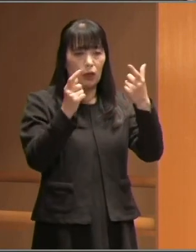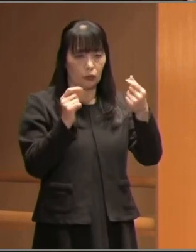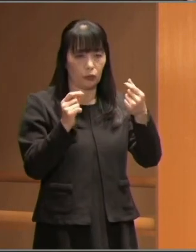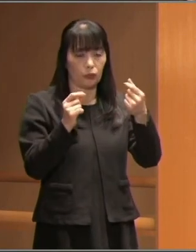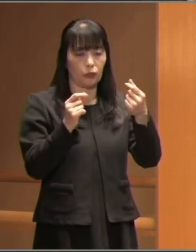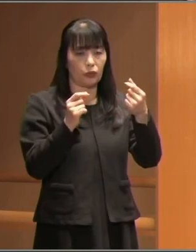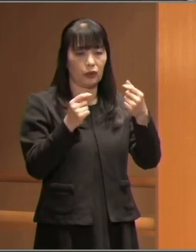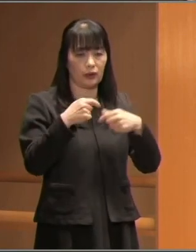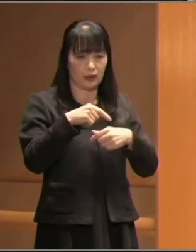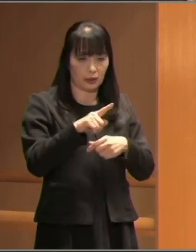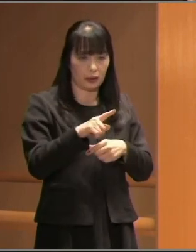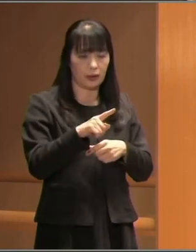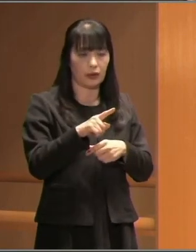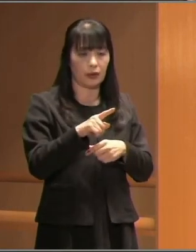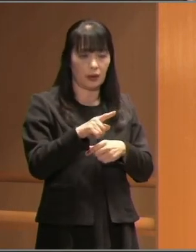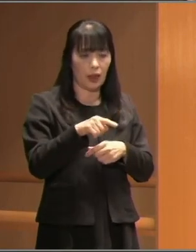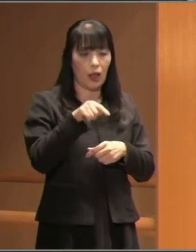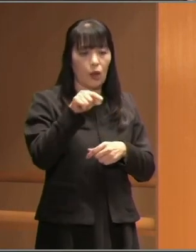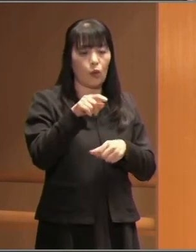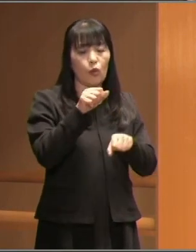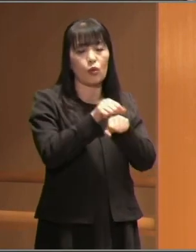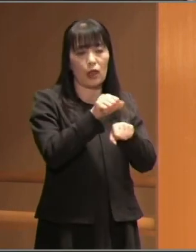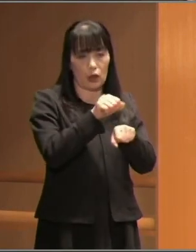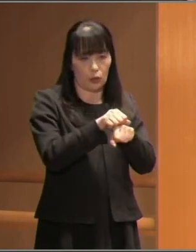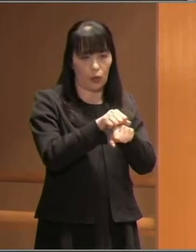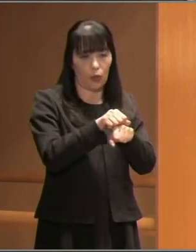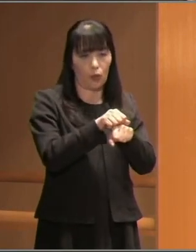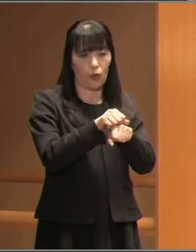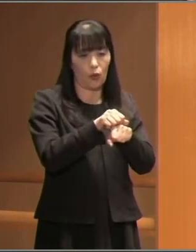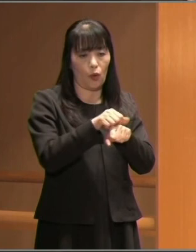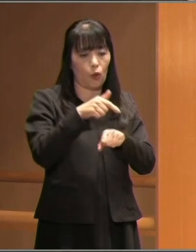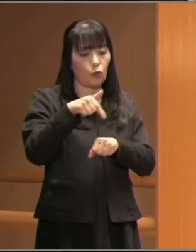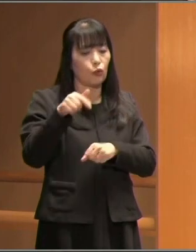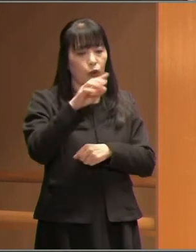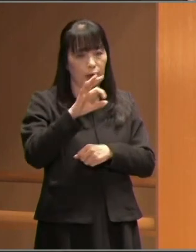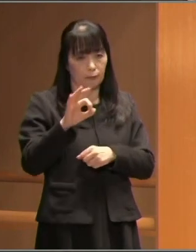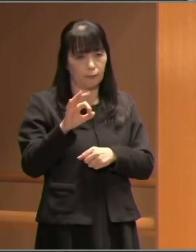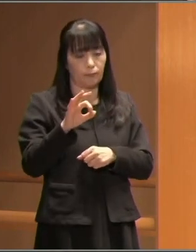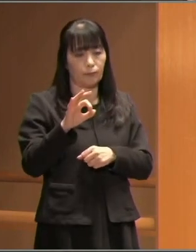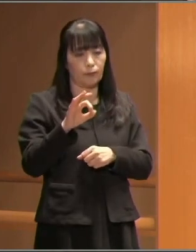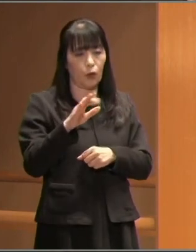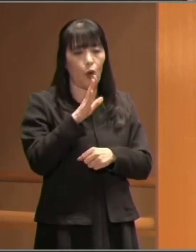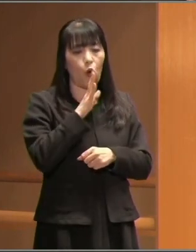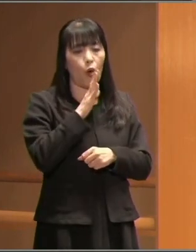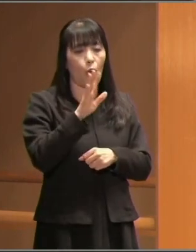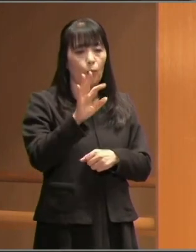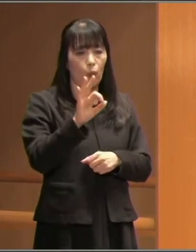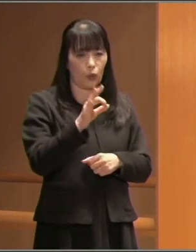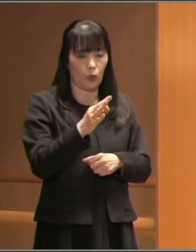at Kyoto University, using this material and parts,